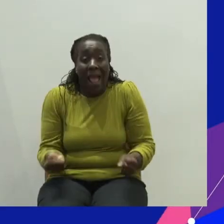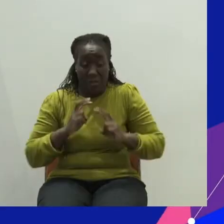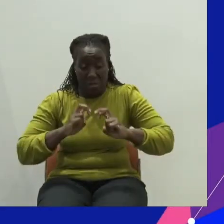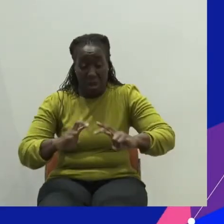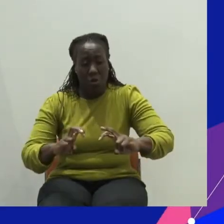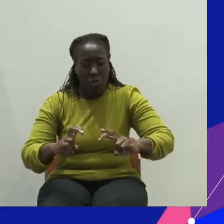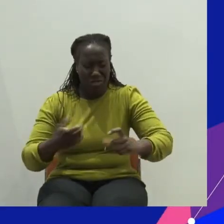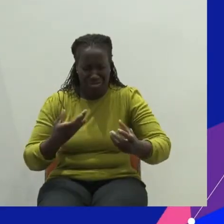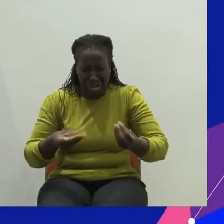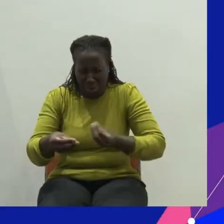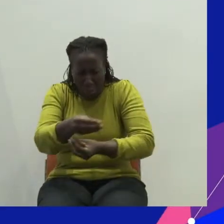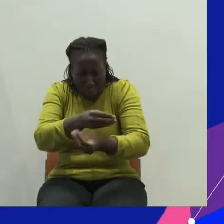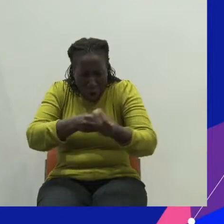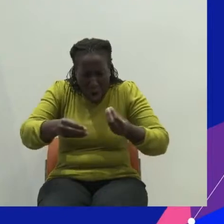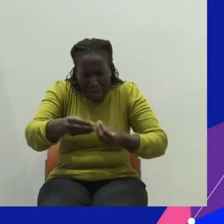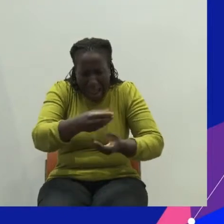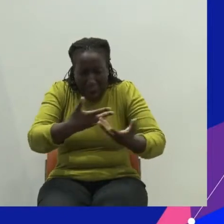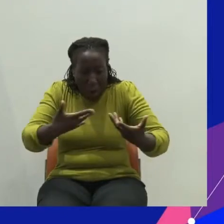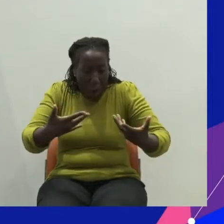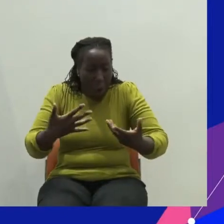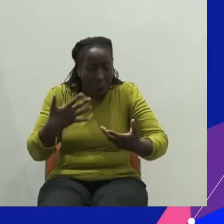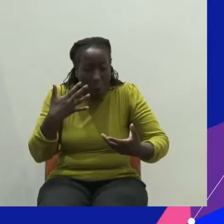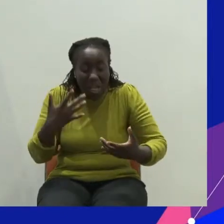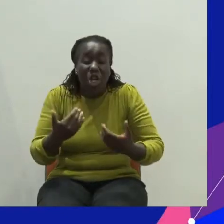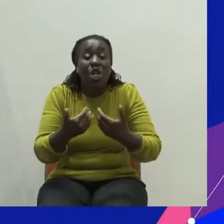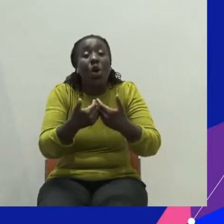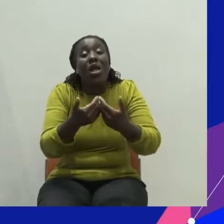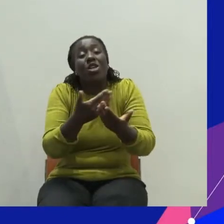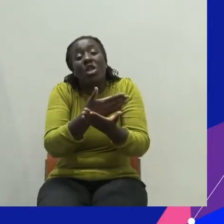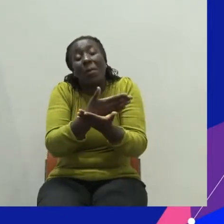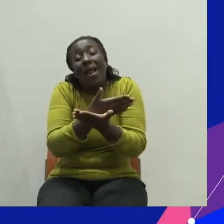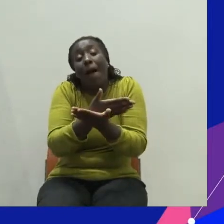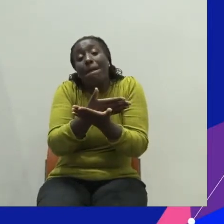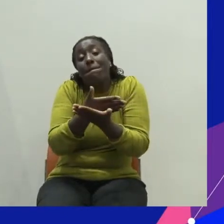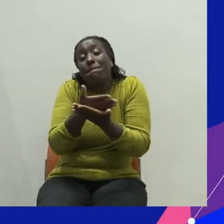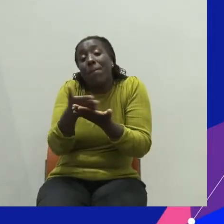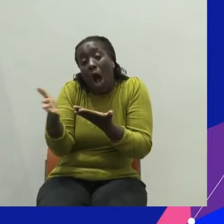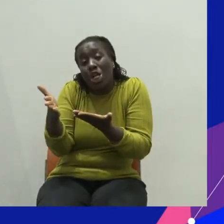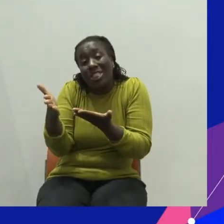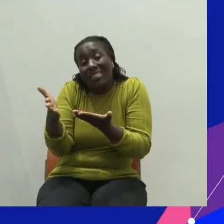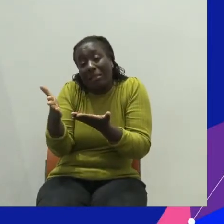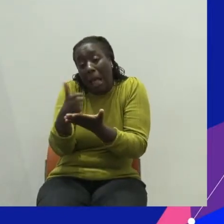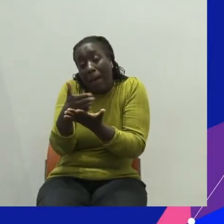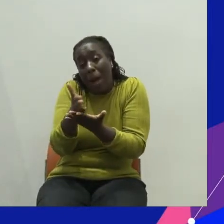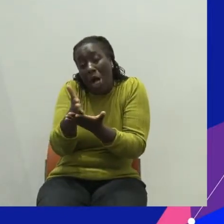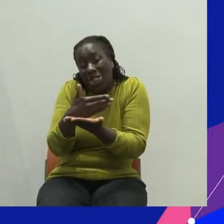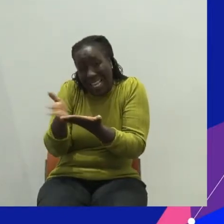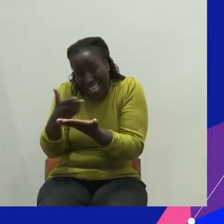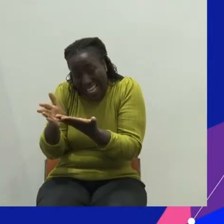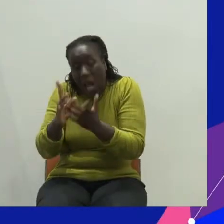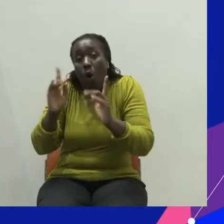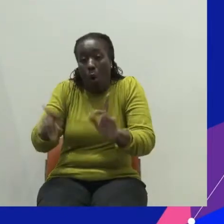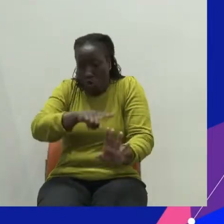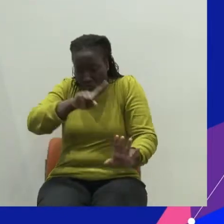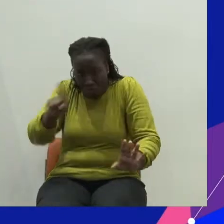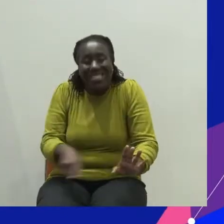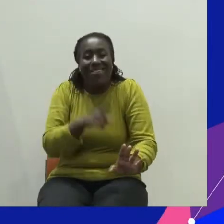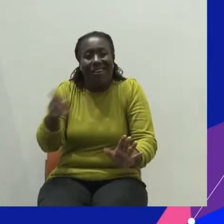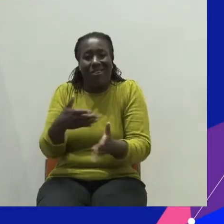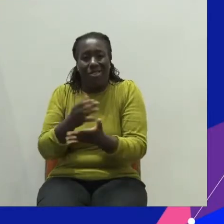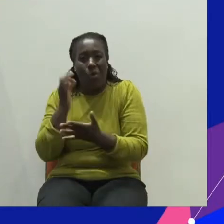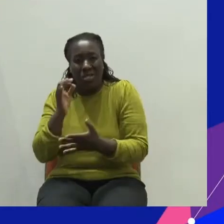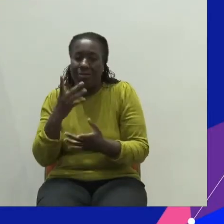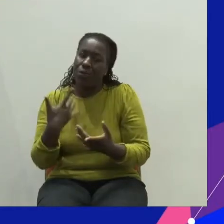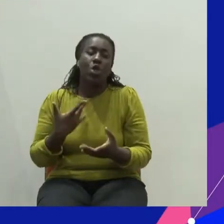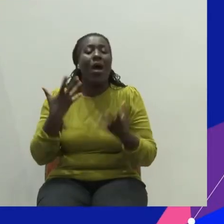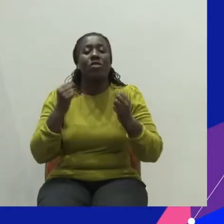try to figure out the extent to which you can do some partial cleanup and actually recycle that water such that you're not constantly having to bring